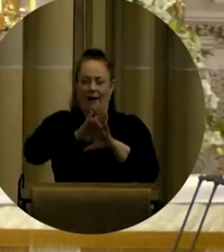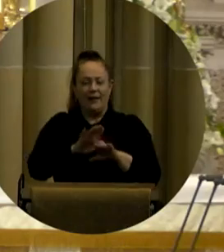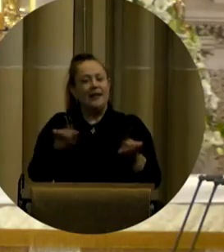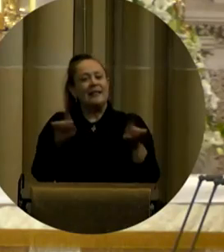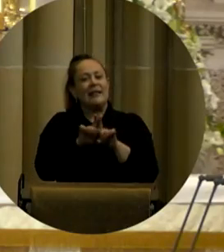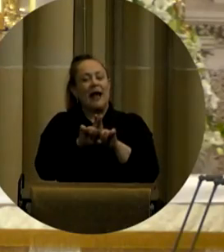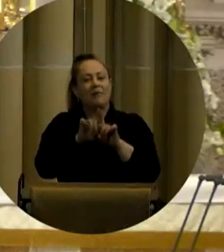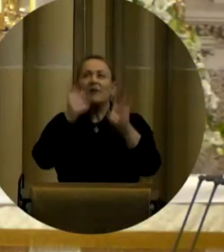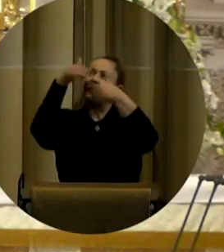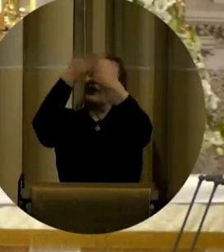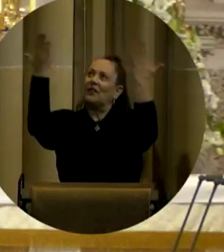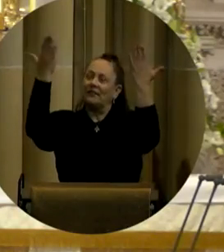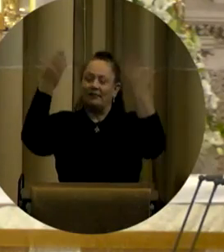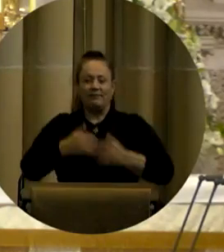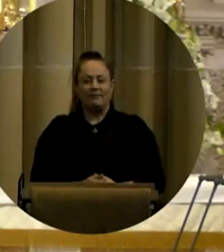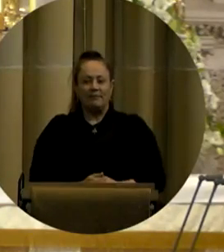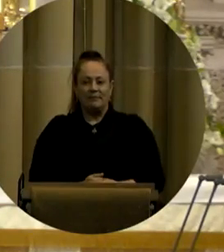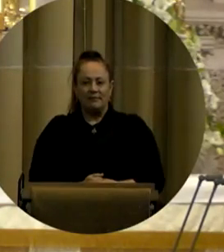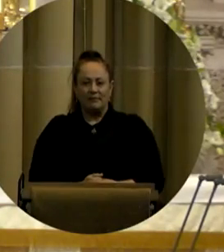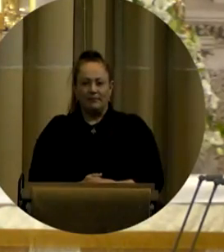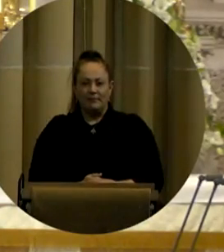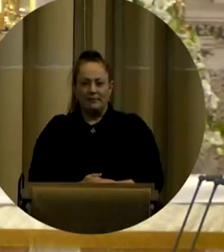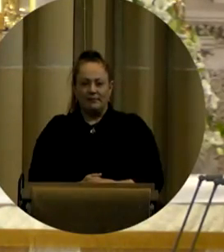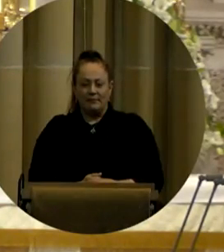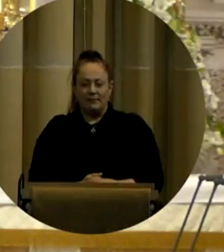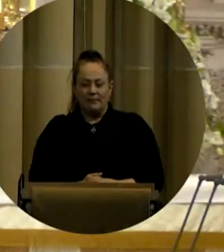is in heaven.